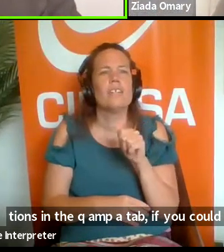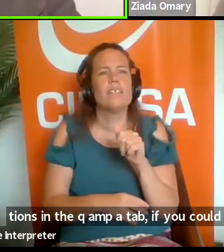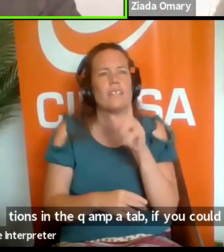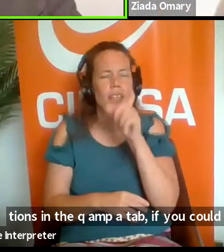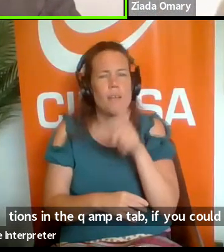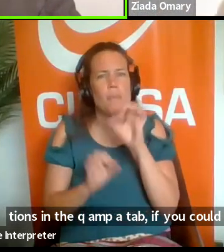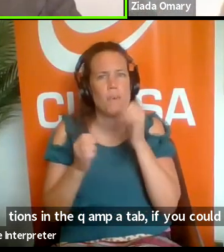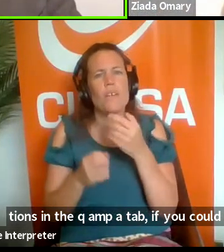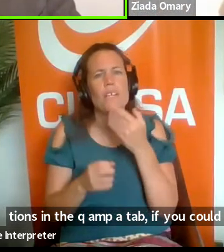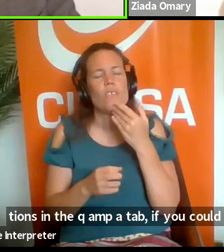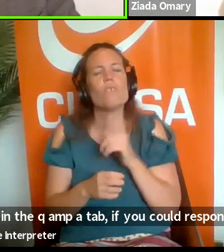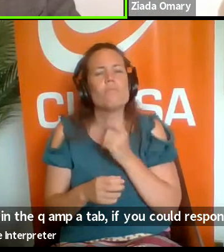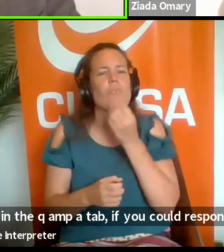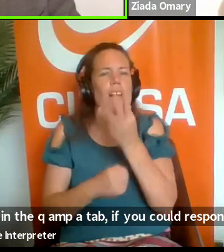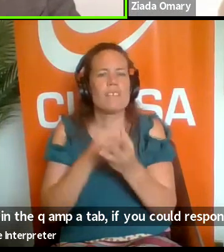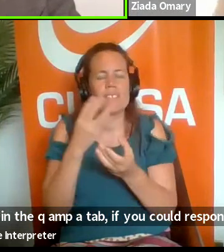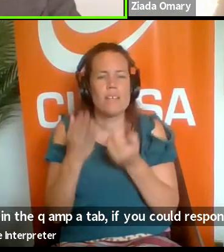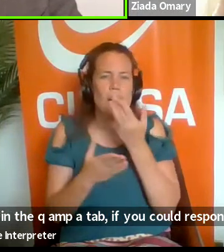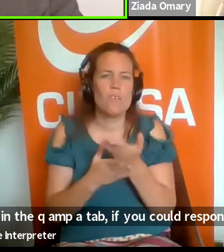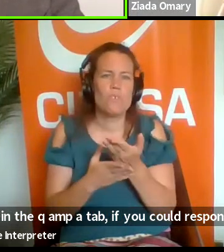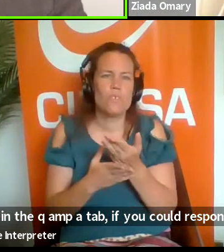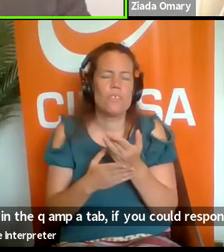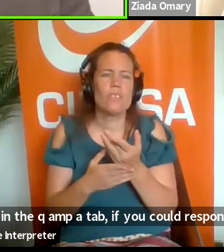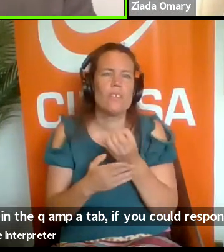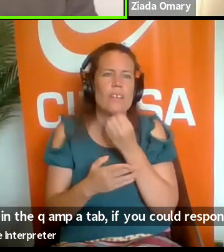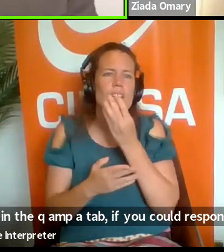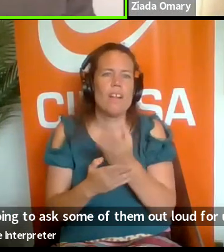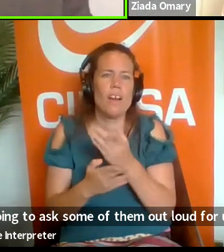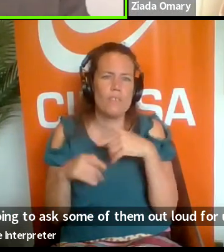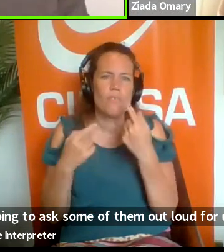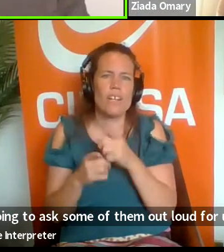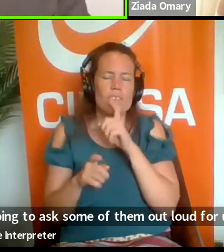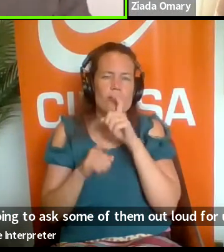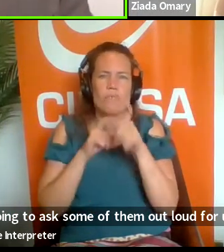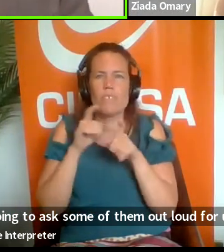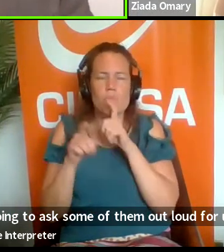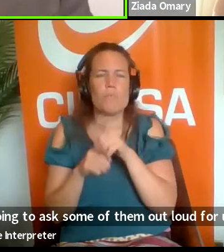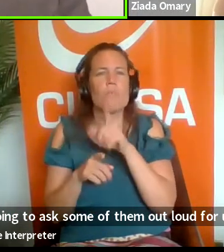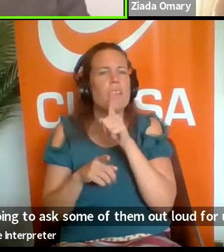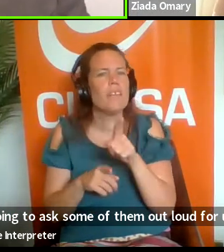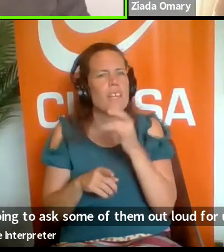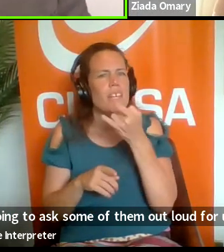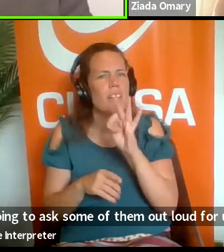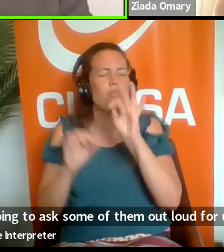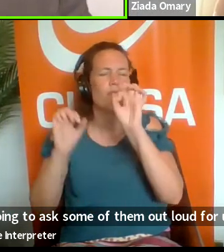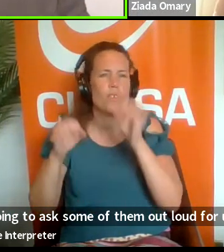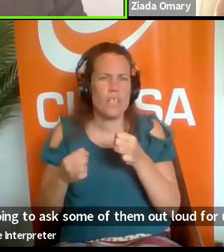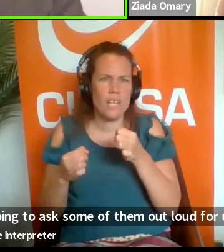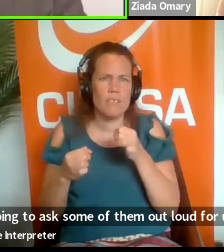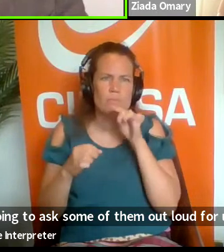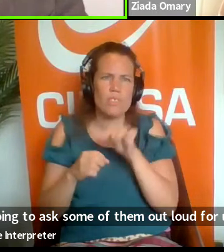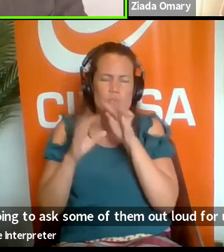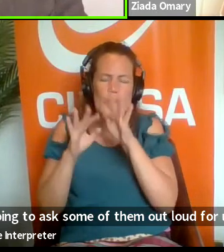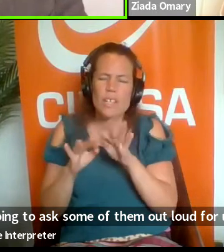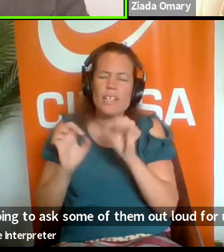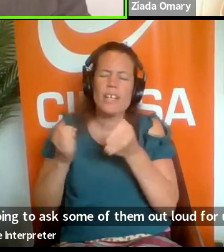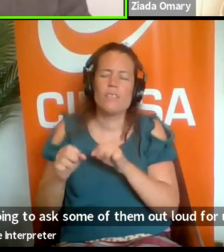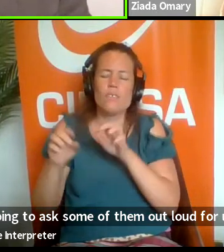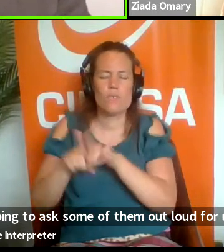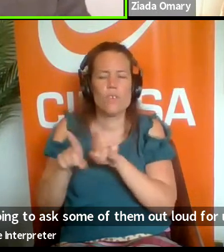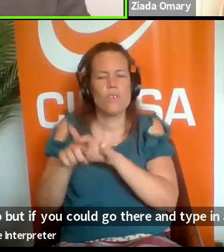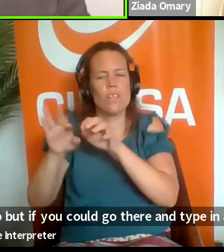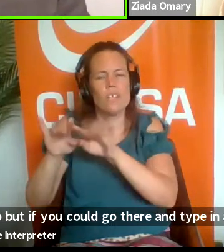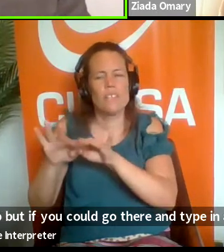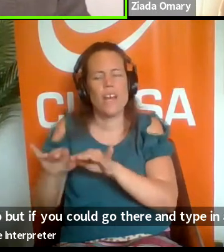ask some of them out loud for us to react to, but if you could go there and type an answer. We